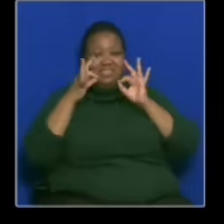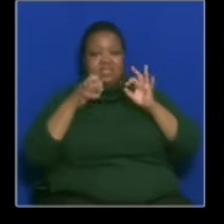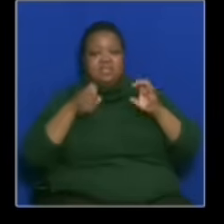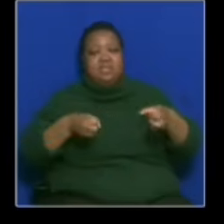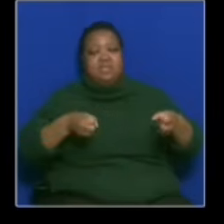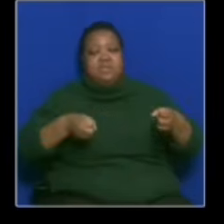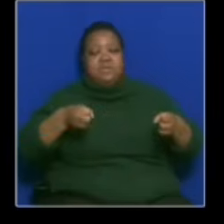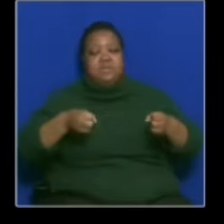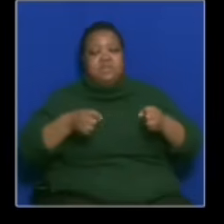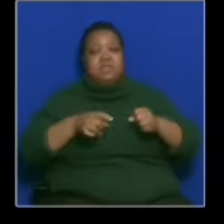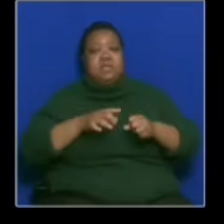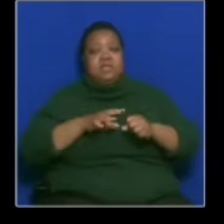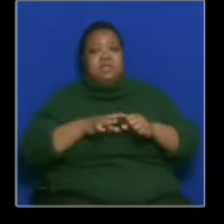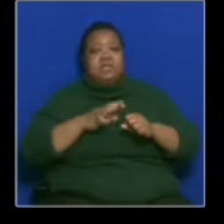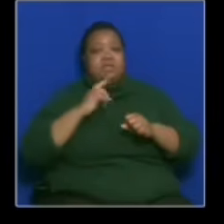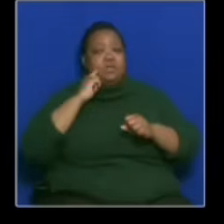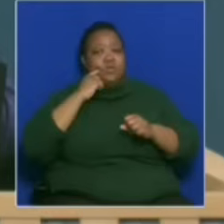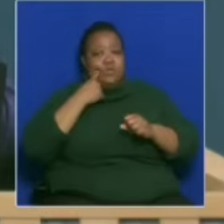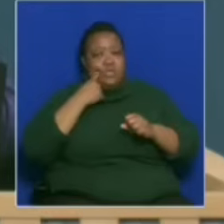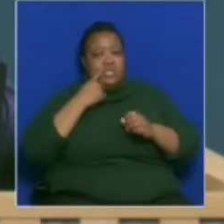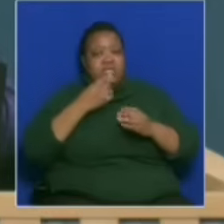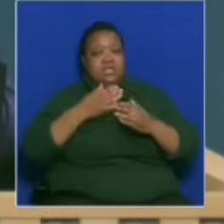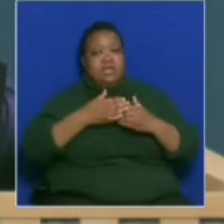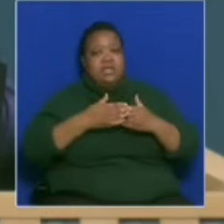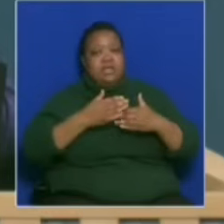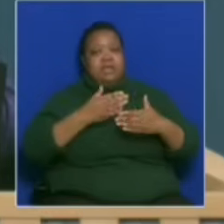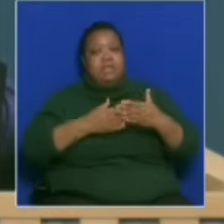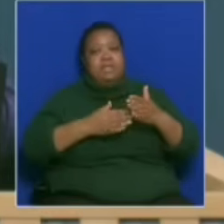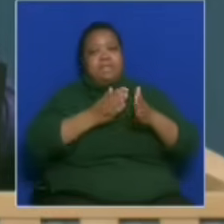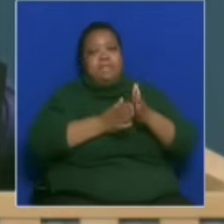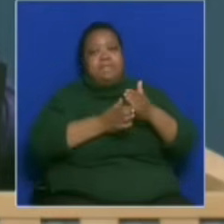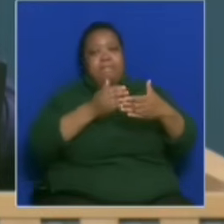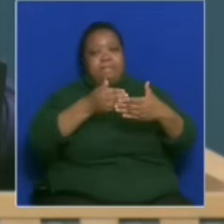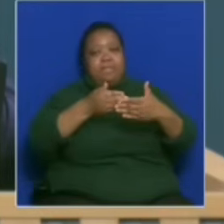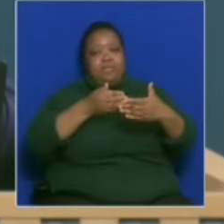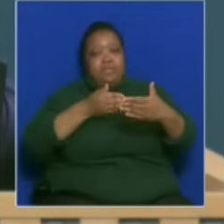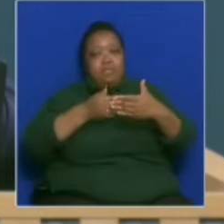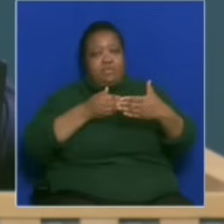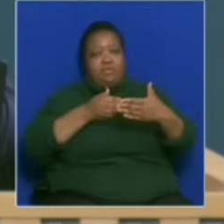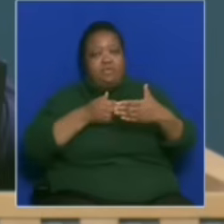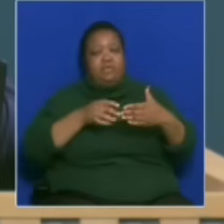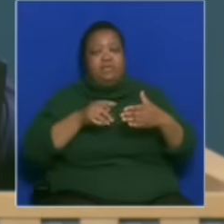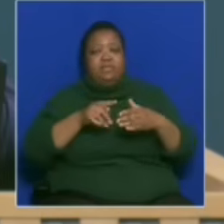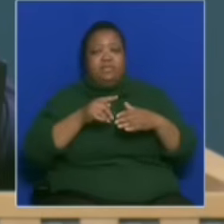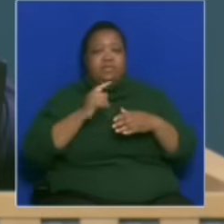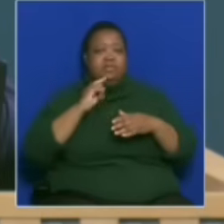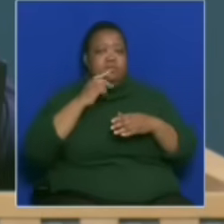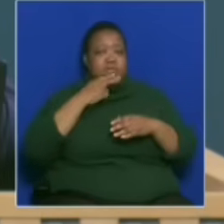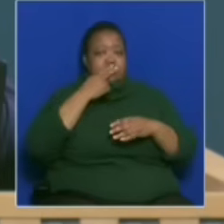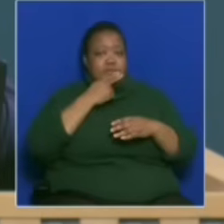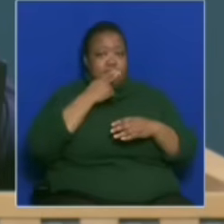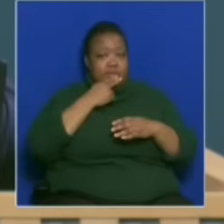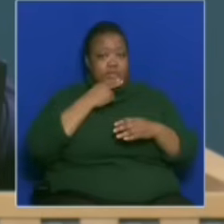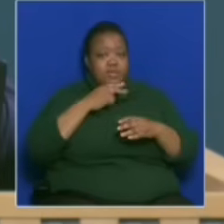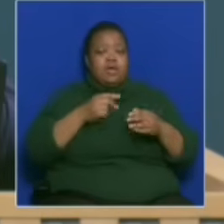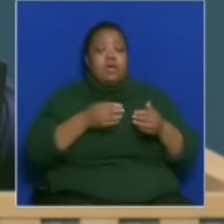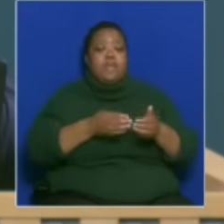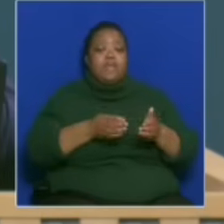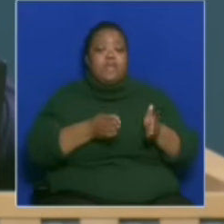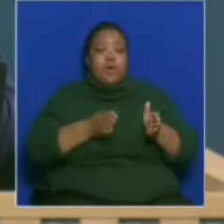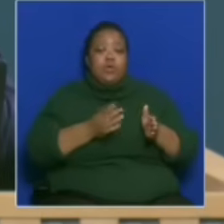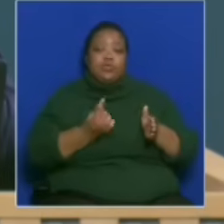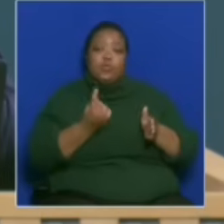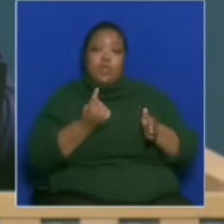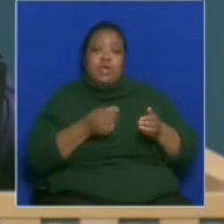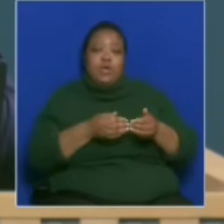cigarettes. At least the one cardboard box that is open, you can see that what is inside those cardboard